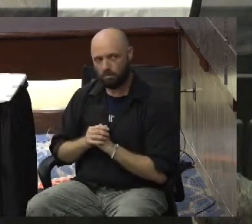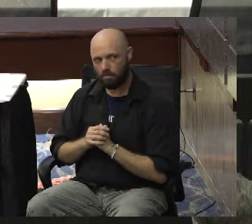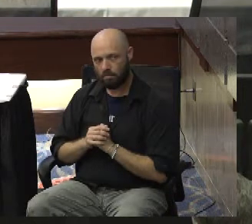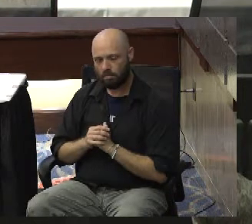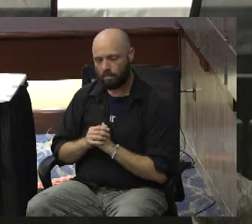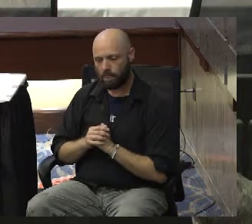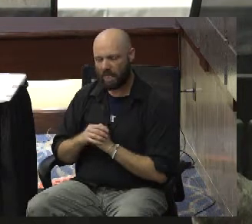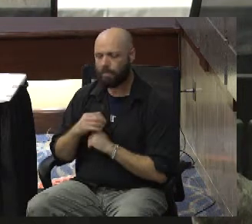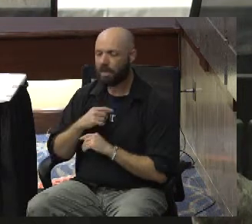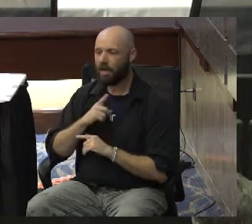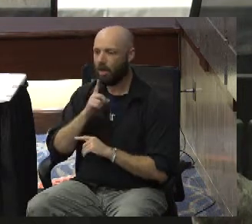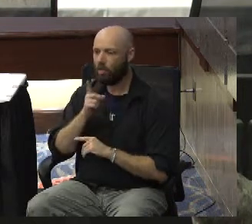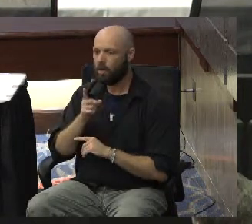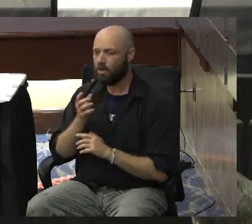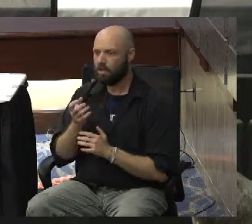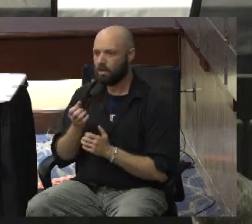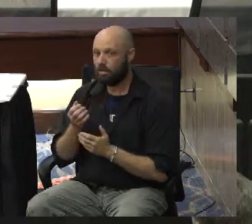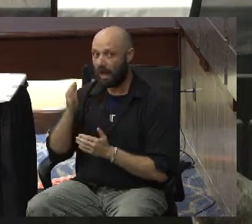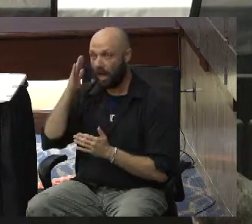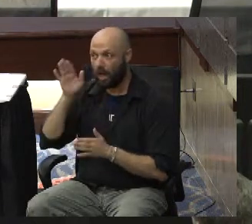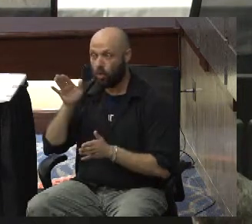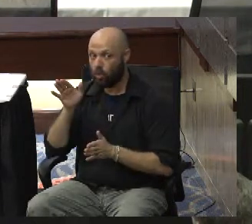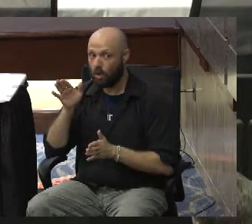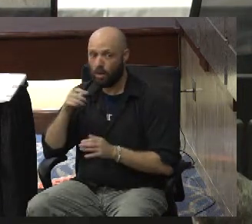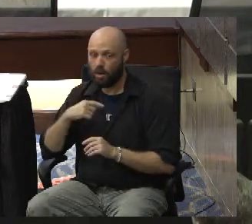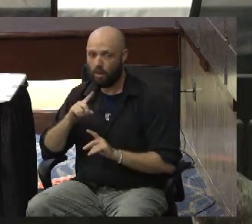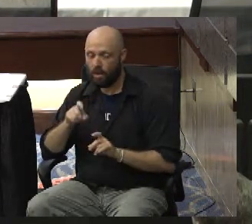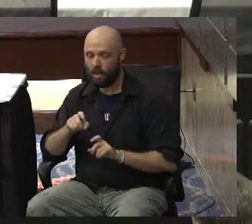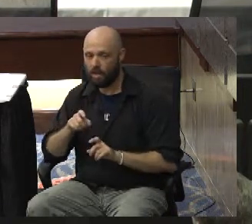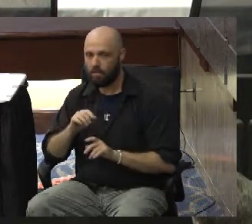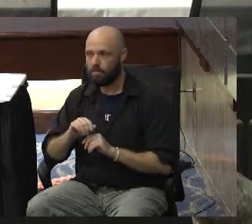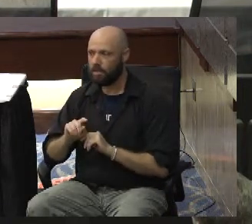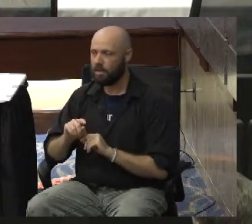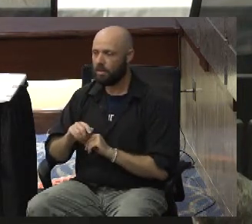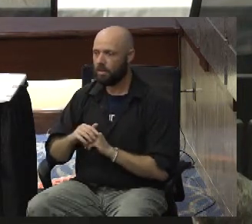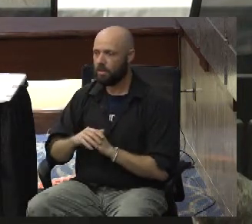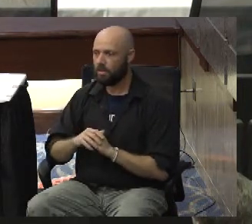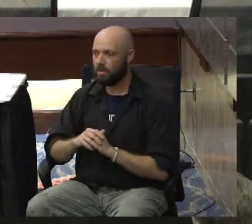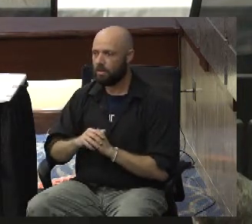I just wanted to make, and I don't know that there is, I don't have any cards.